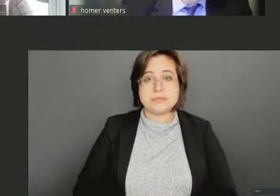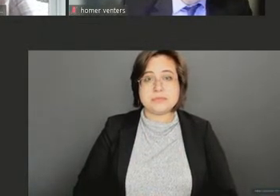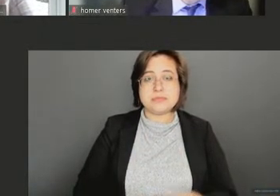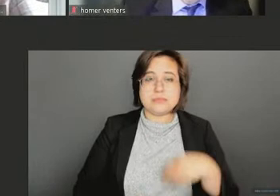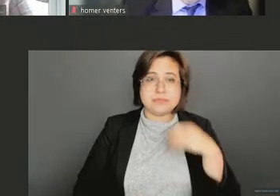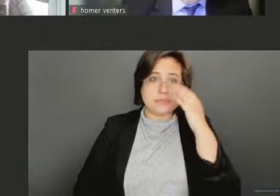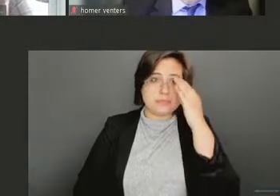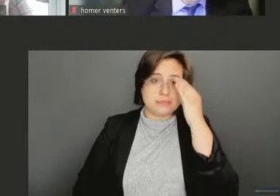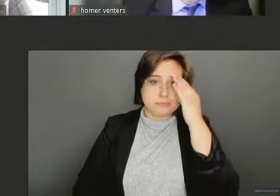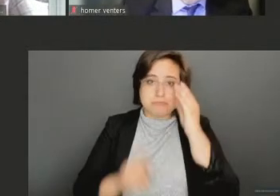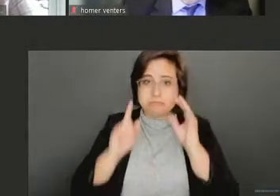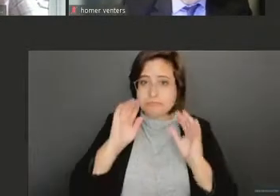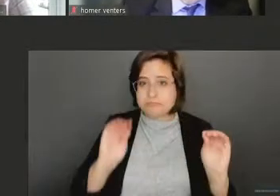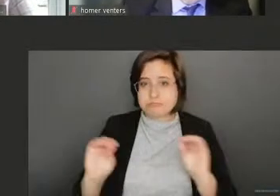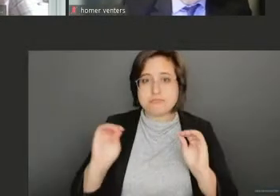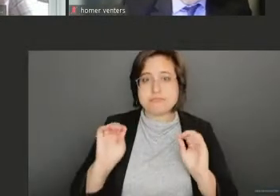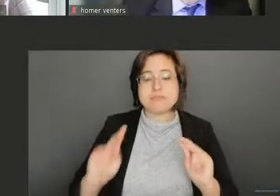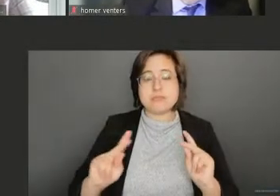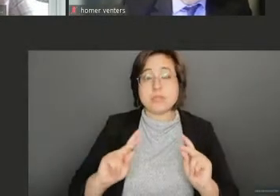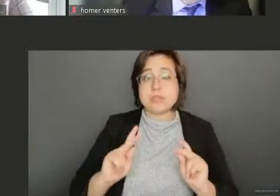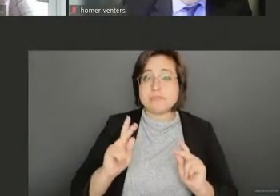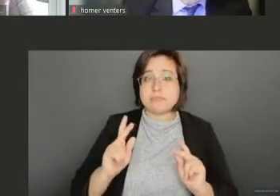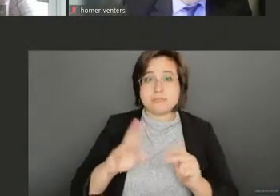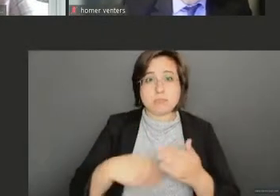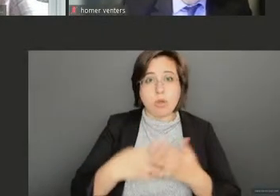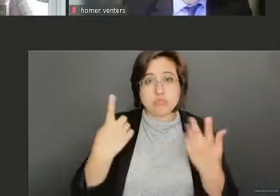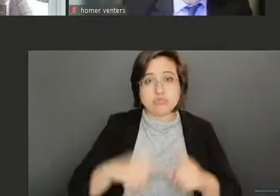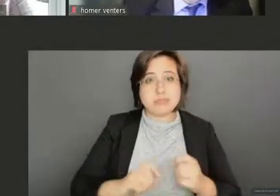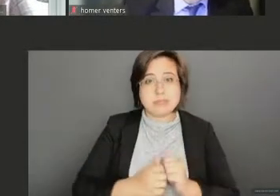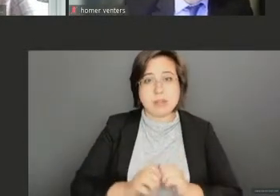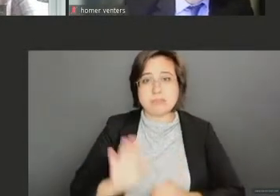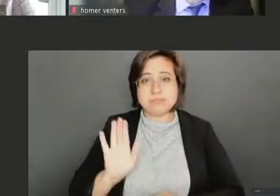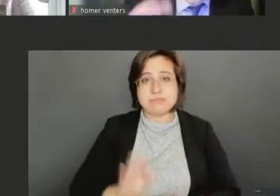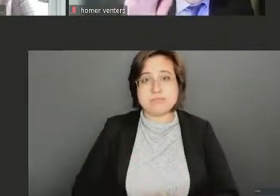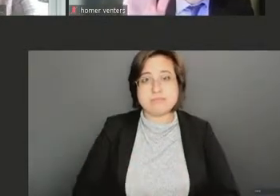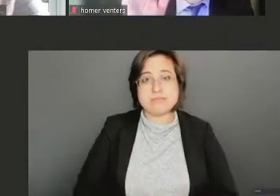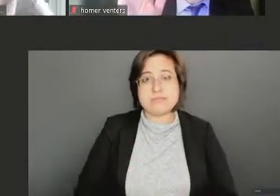Okay, hearing none. All in favor, please signal by raising your hand.